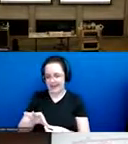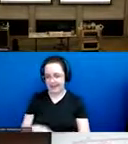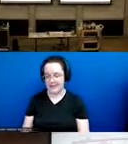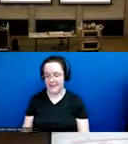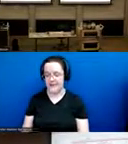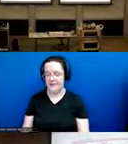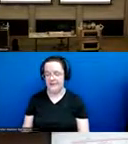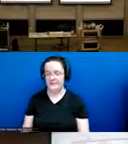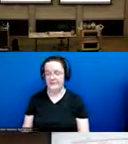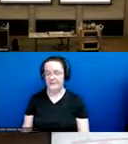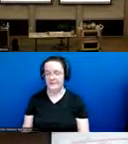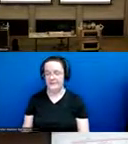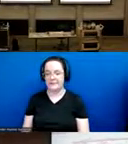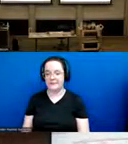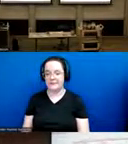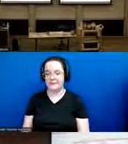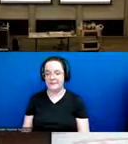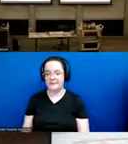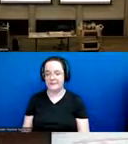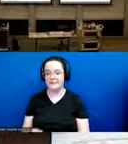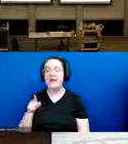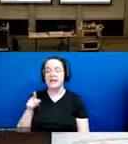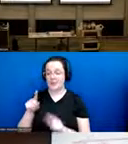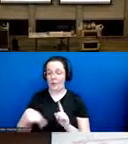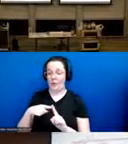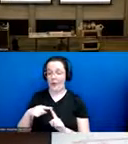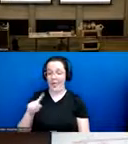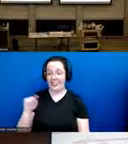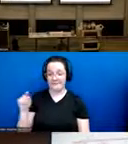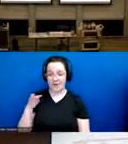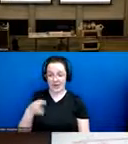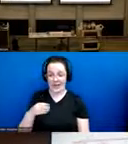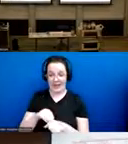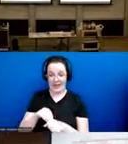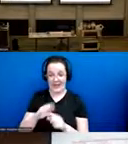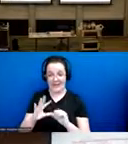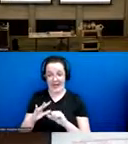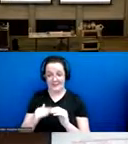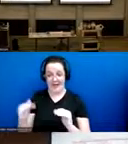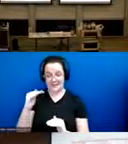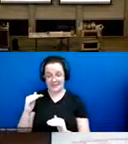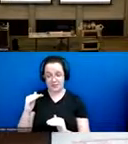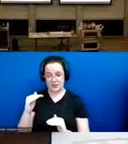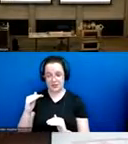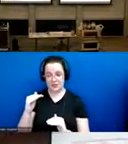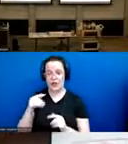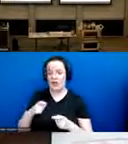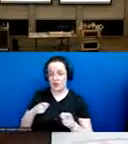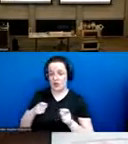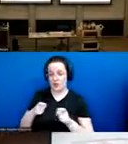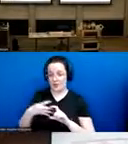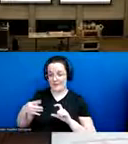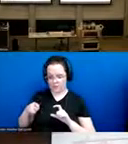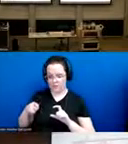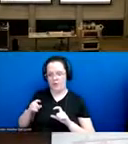that if exactly when the photon is right there in the atomic excitation, you switch off the control field,